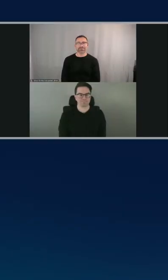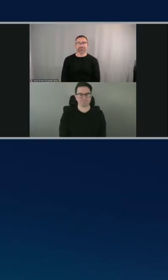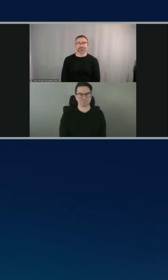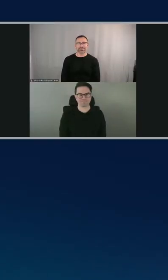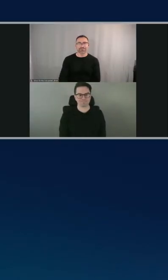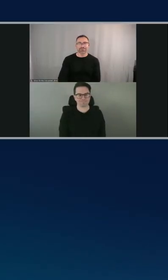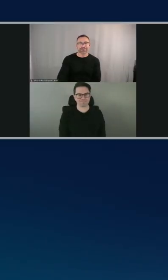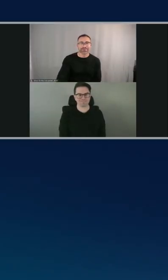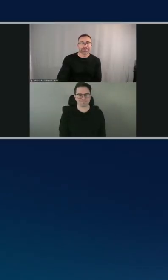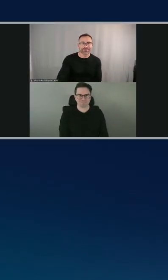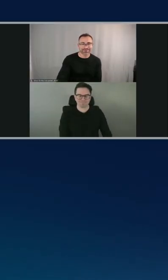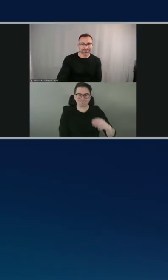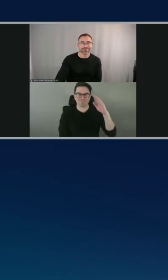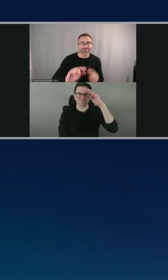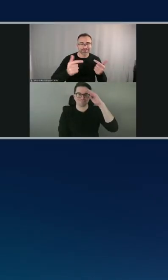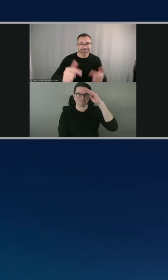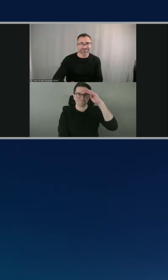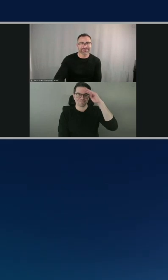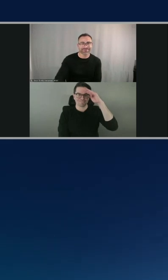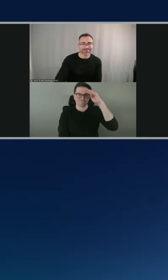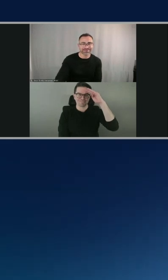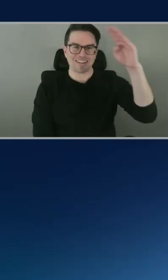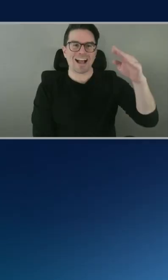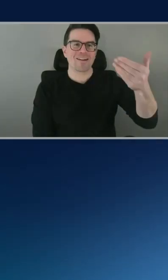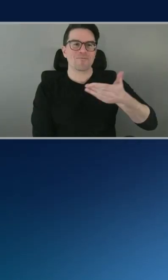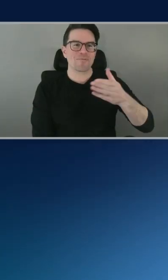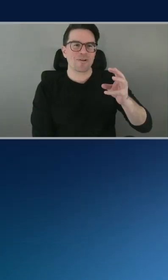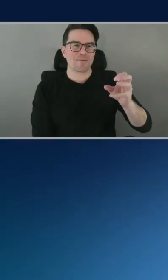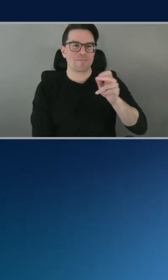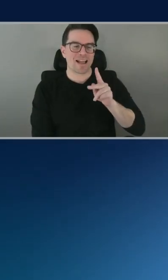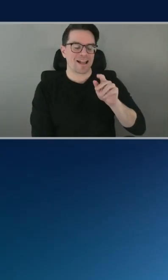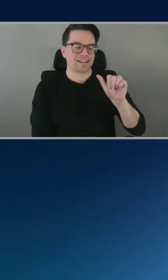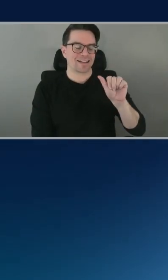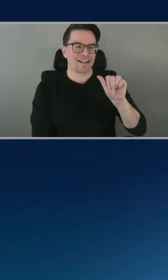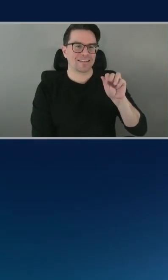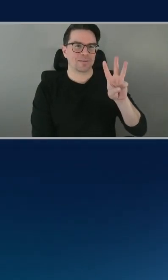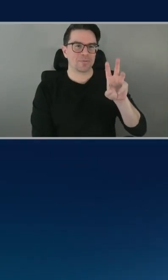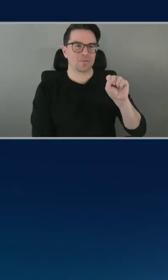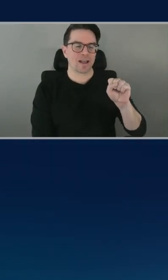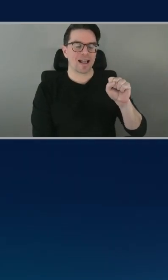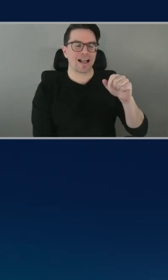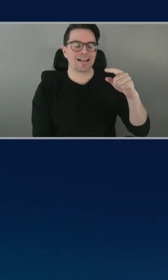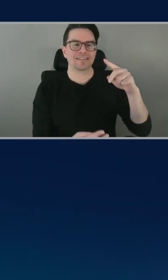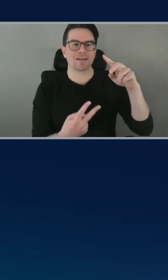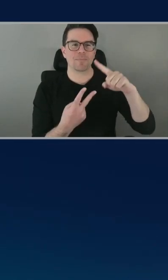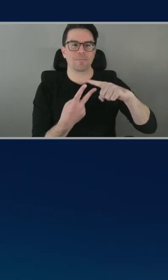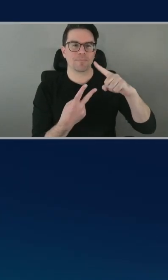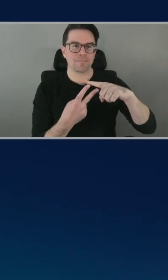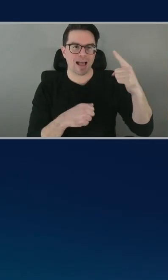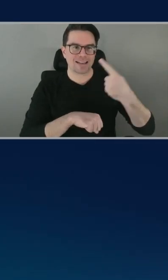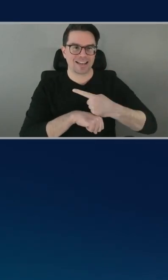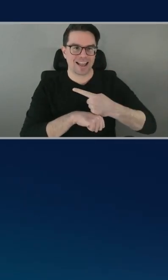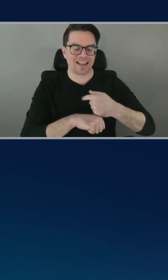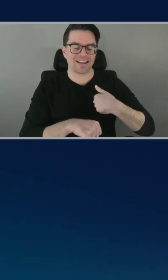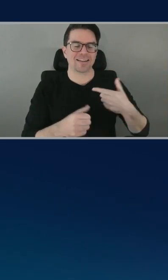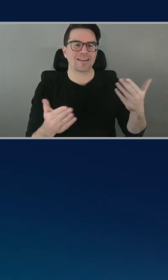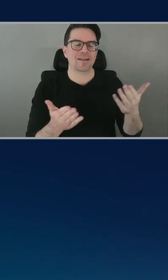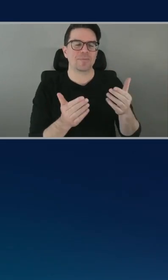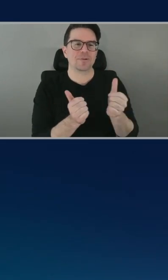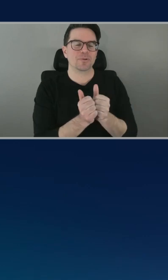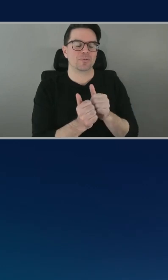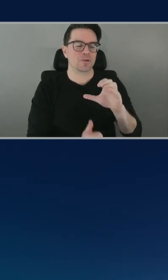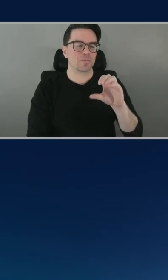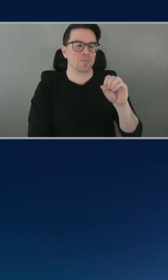Hello and welcome back to AWS Pi Day. I'm Jasmine Kiles, Manager of Product Management here at AWS, and I'm joined here with my co-host and very good